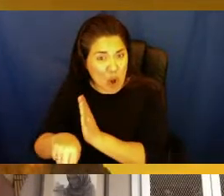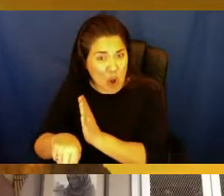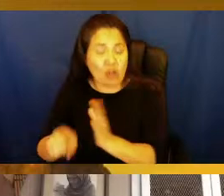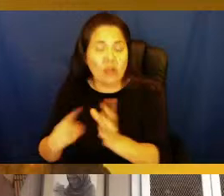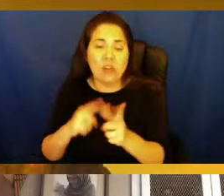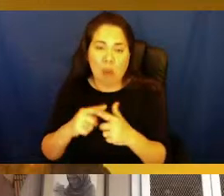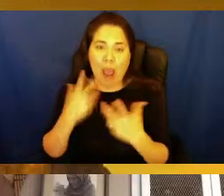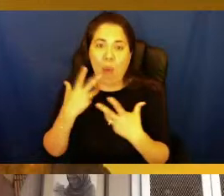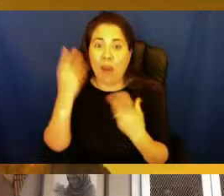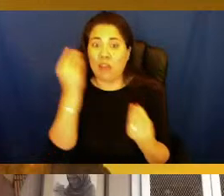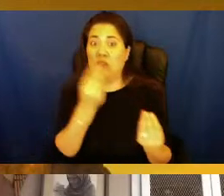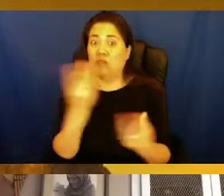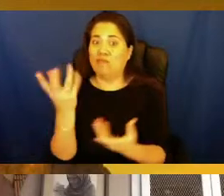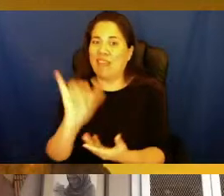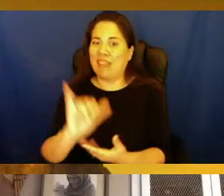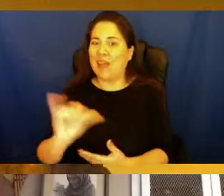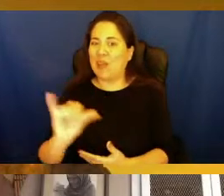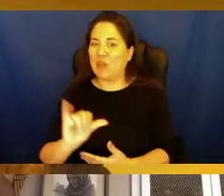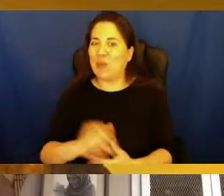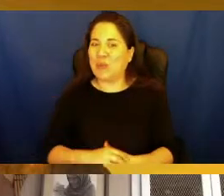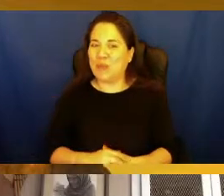that out there as well.